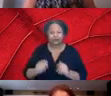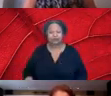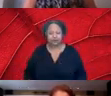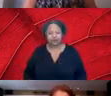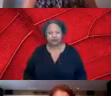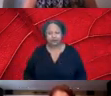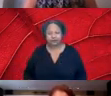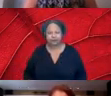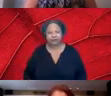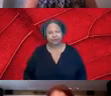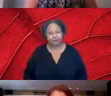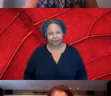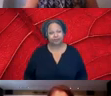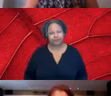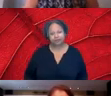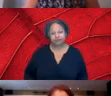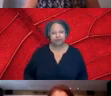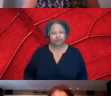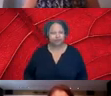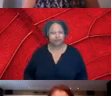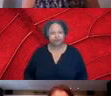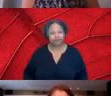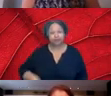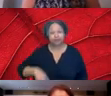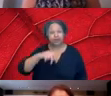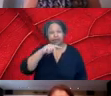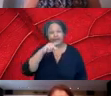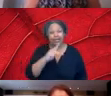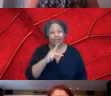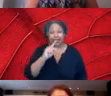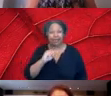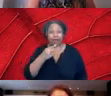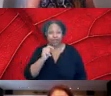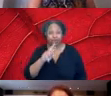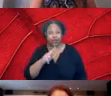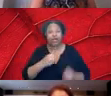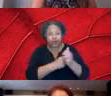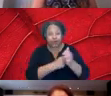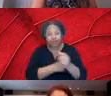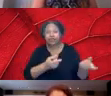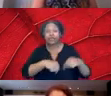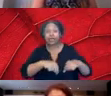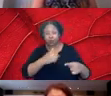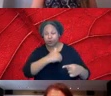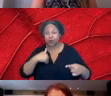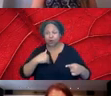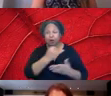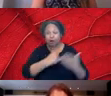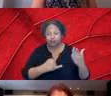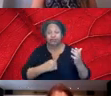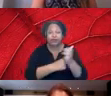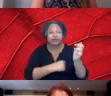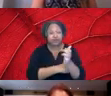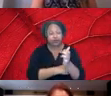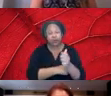KM Hunter Foundation came to the Toronto Arts Foundation with the hopes of funding a new award, and we're so